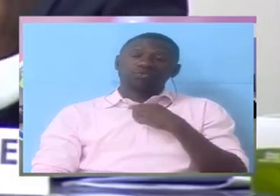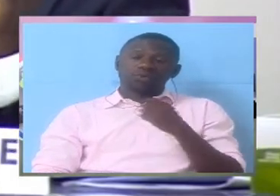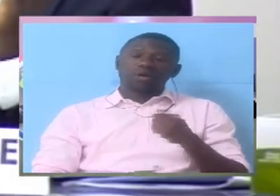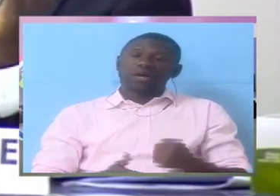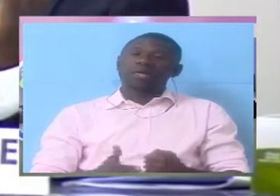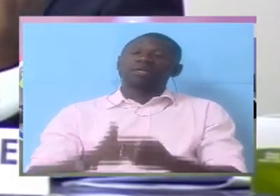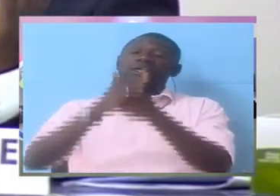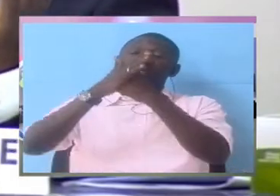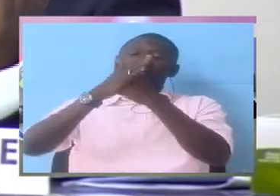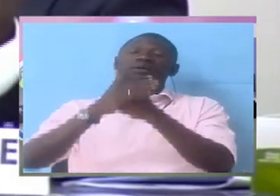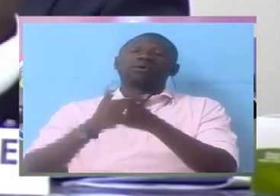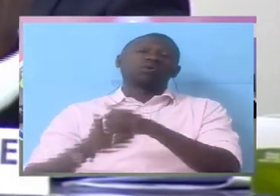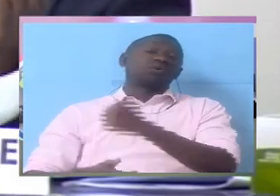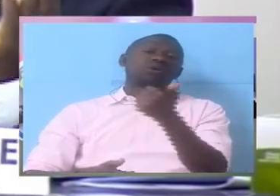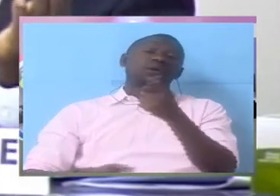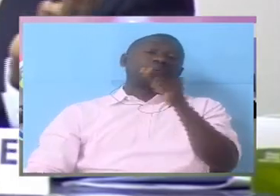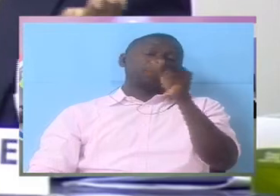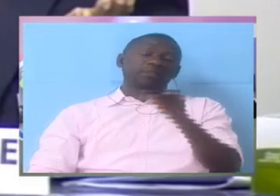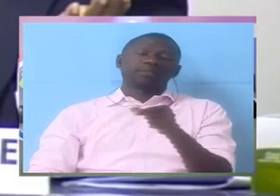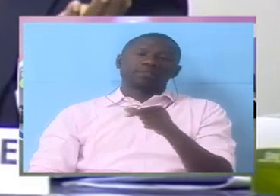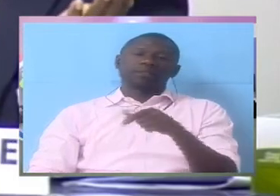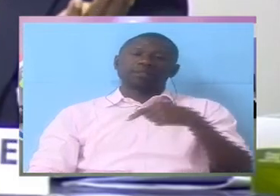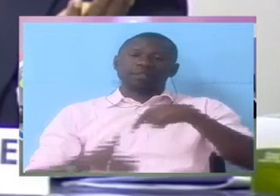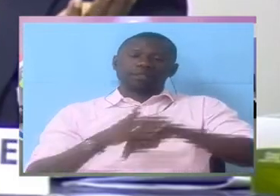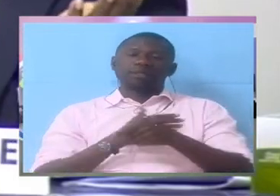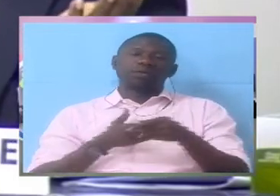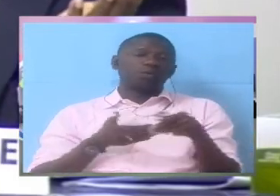attack somebody else in the way they worship.